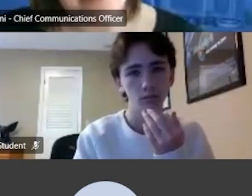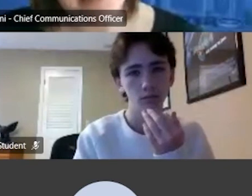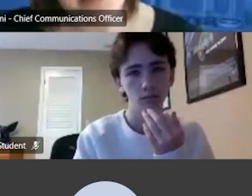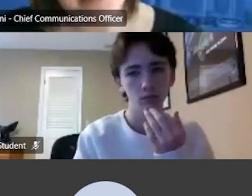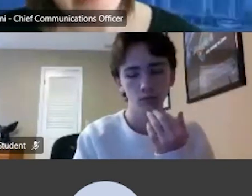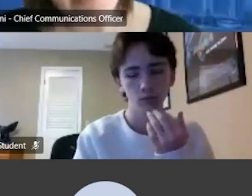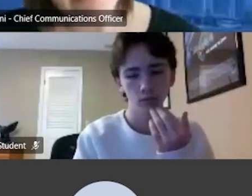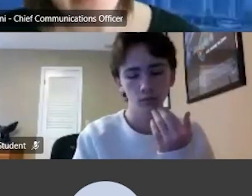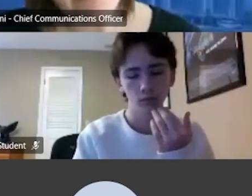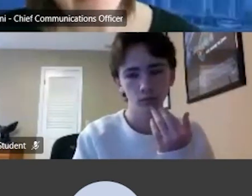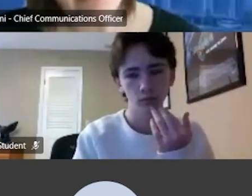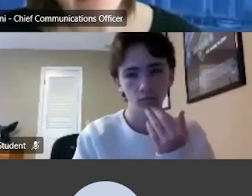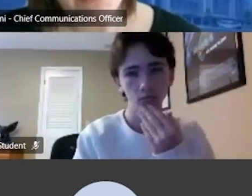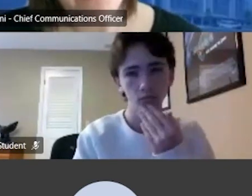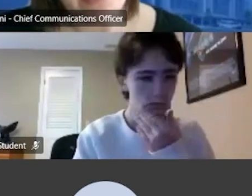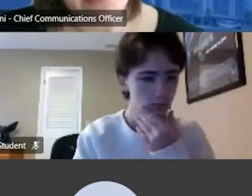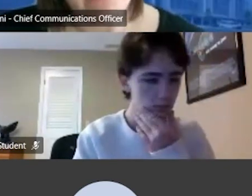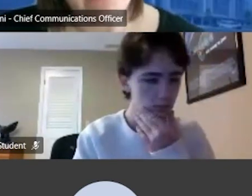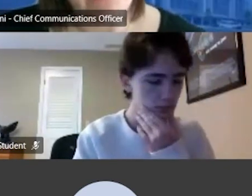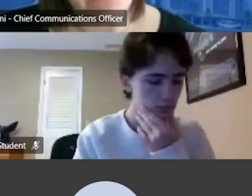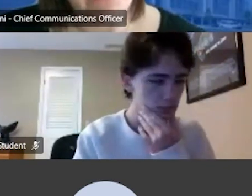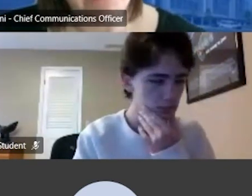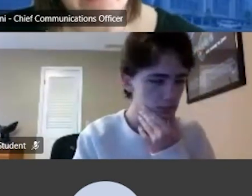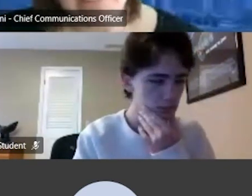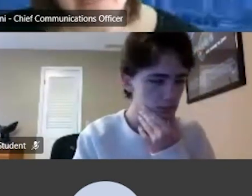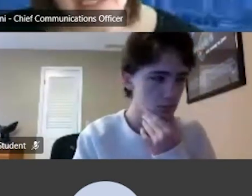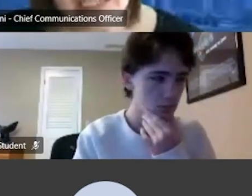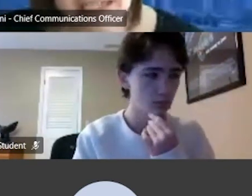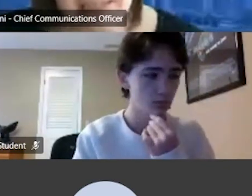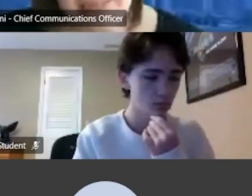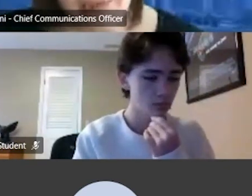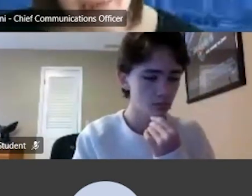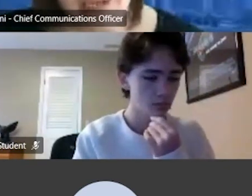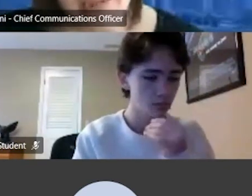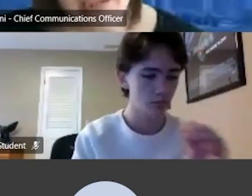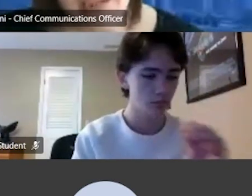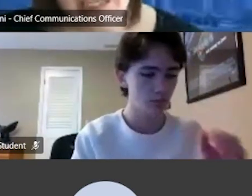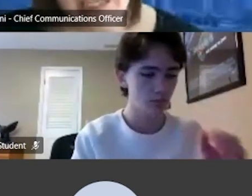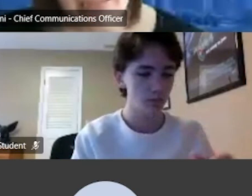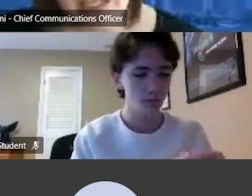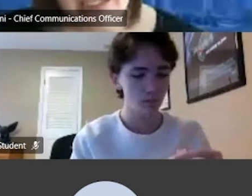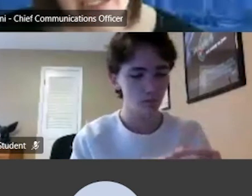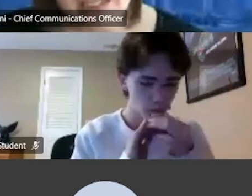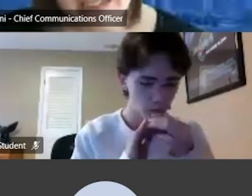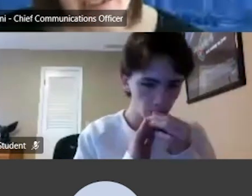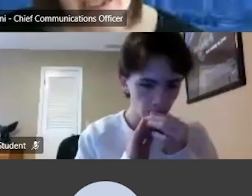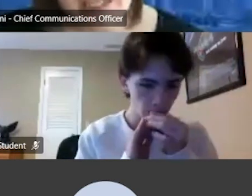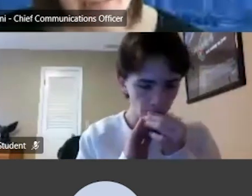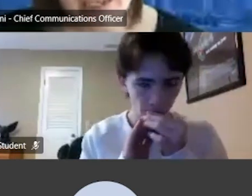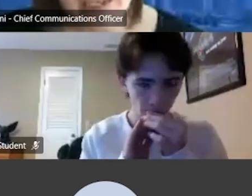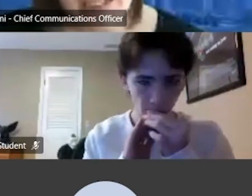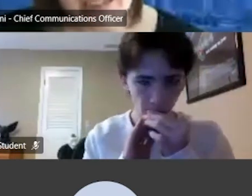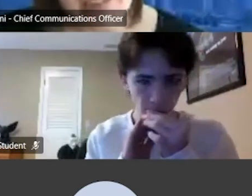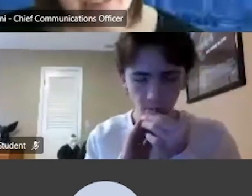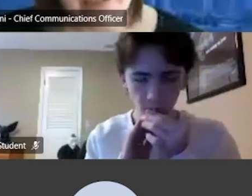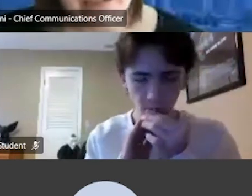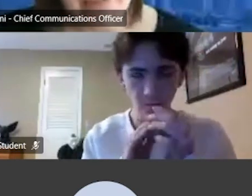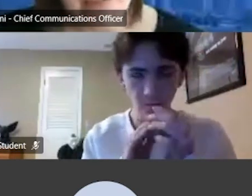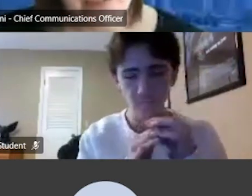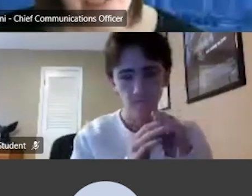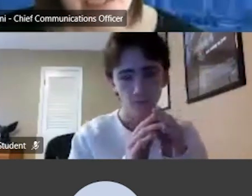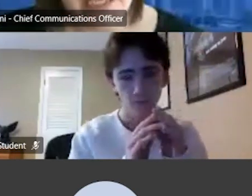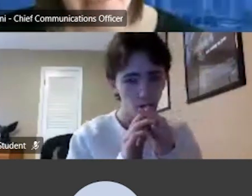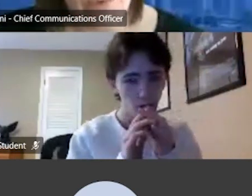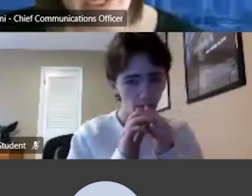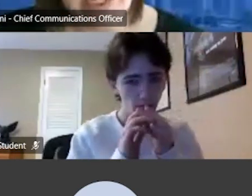Just letting you all know that we do have, I will have an exit slip for you all And I would like you to continue to think about this. I